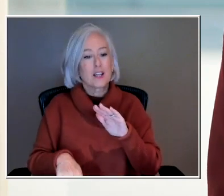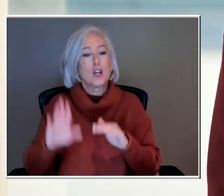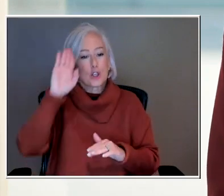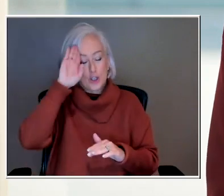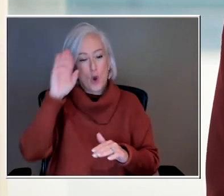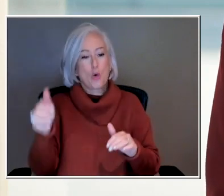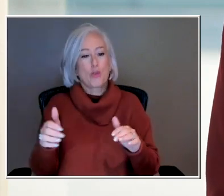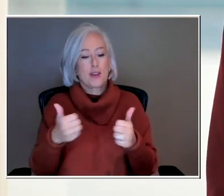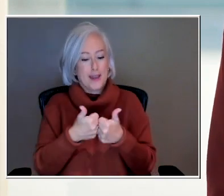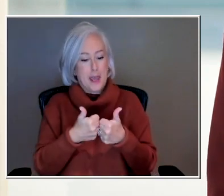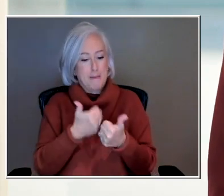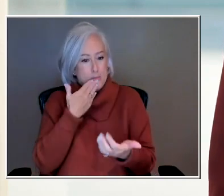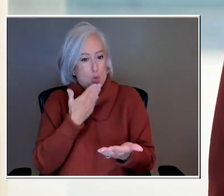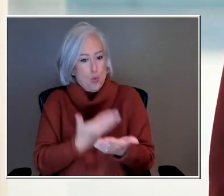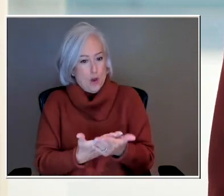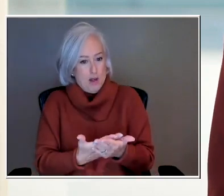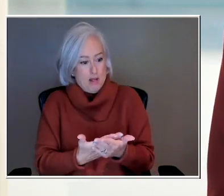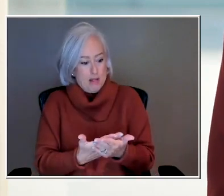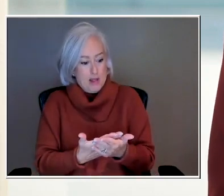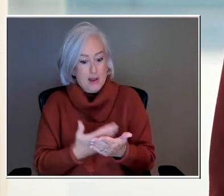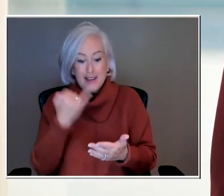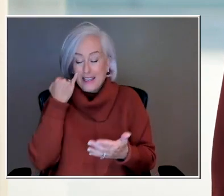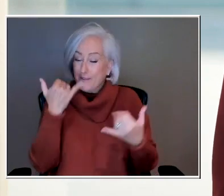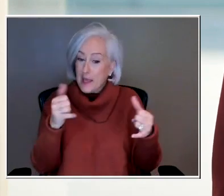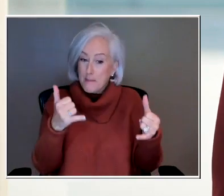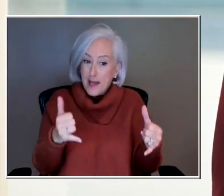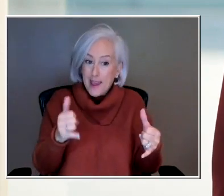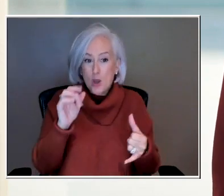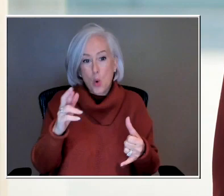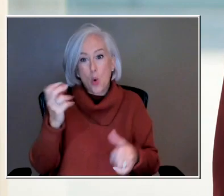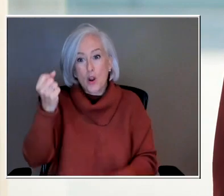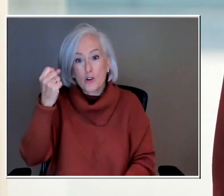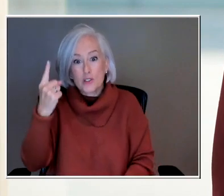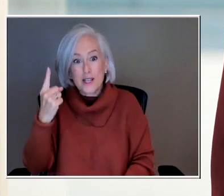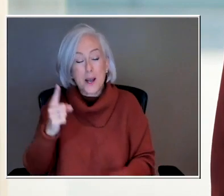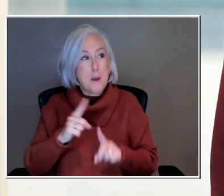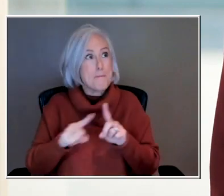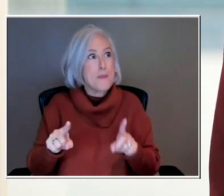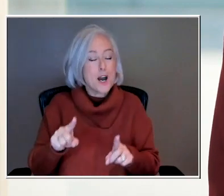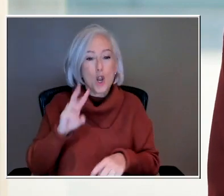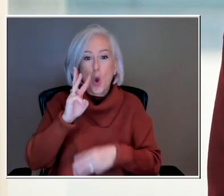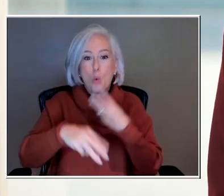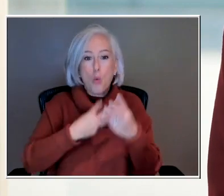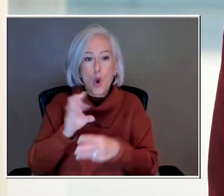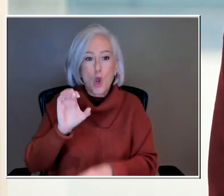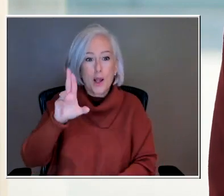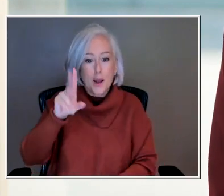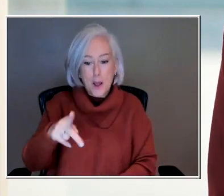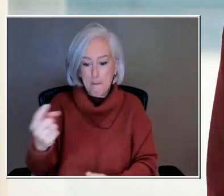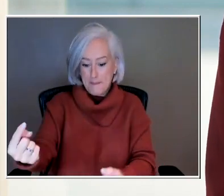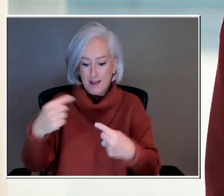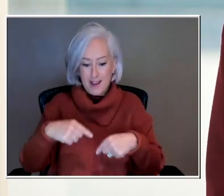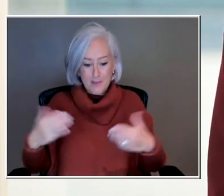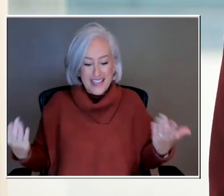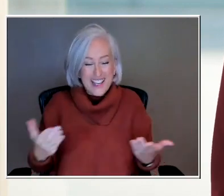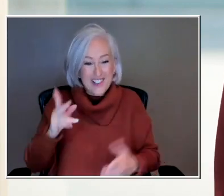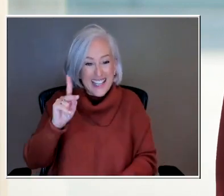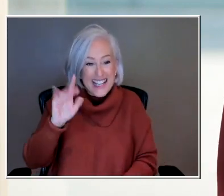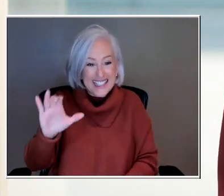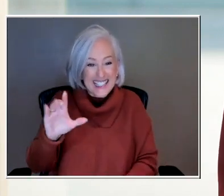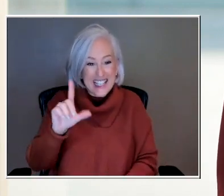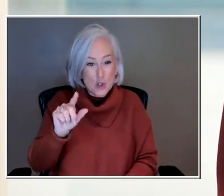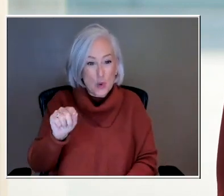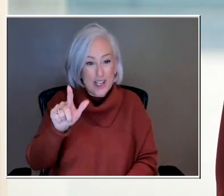it. The World Cup coming here in 2026, coming to North America, coming to the United States, and coming to